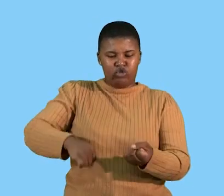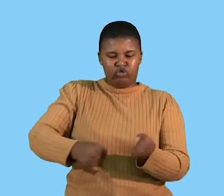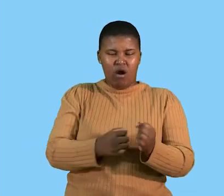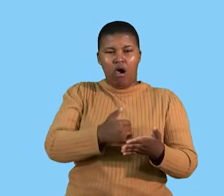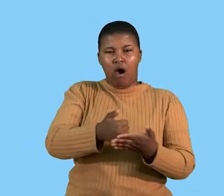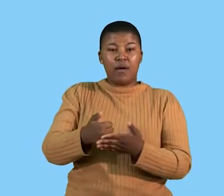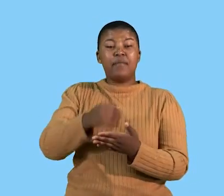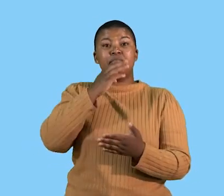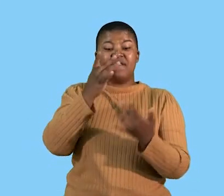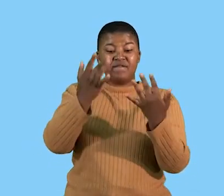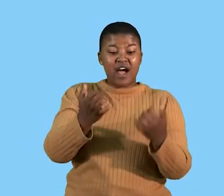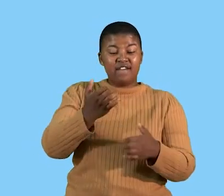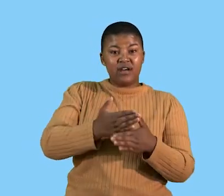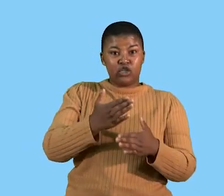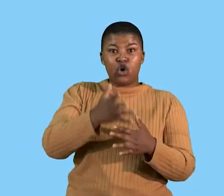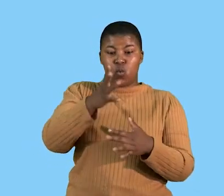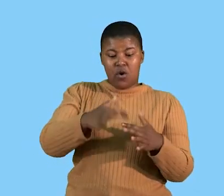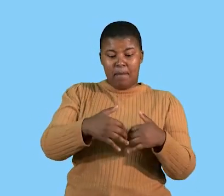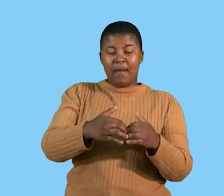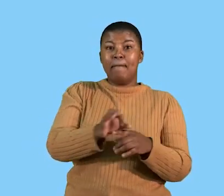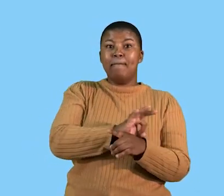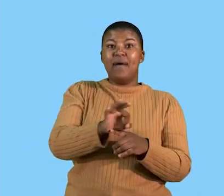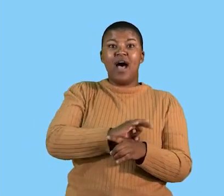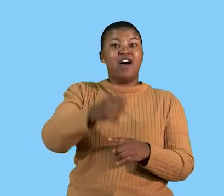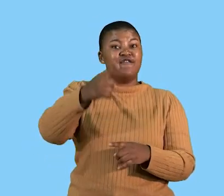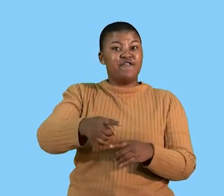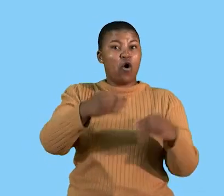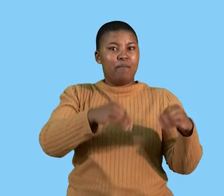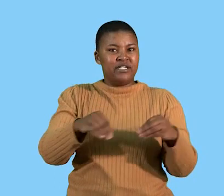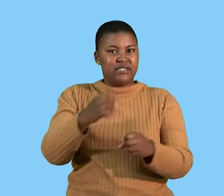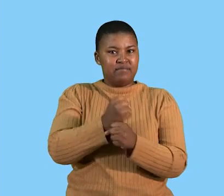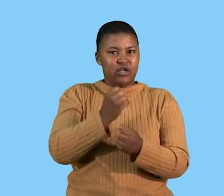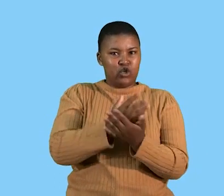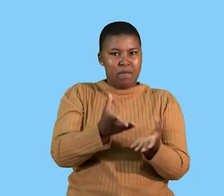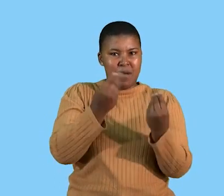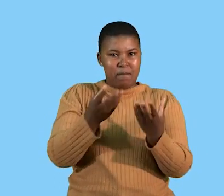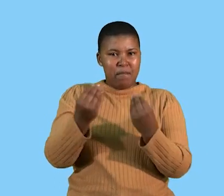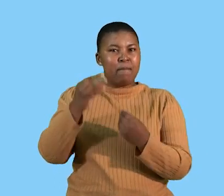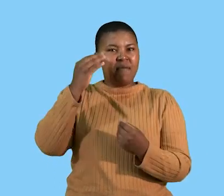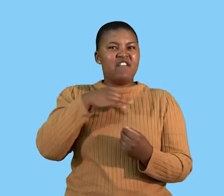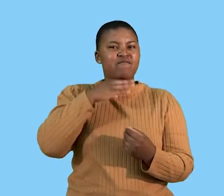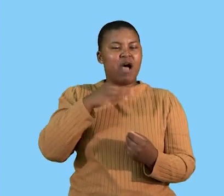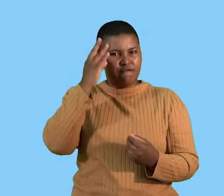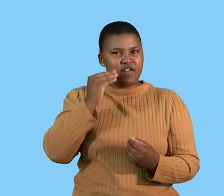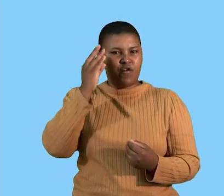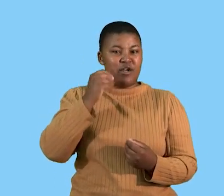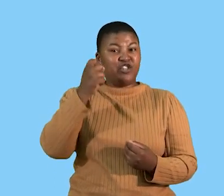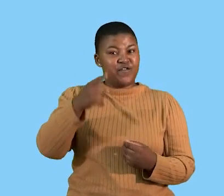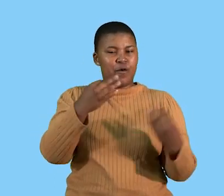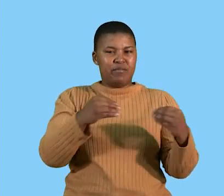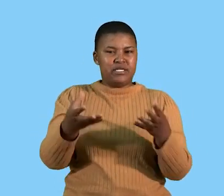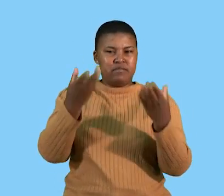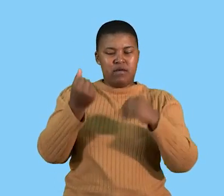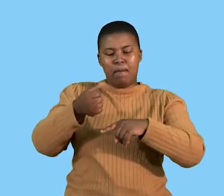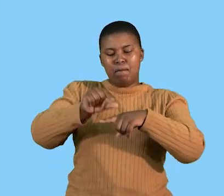a plan for the business so that they can generate enough income for the business to make a